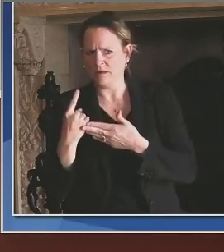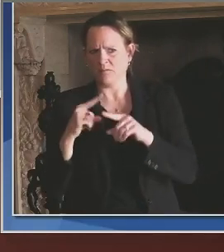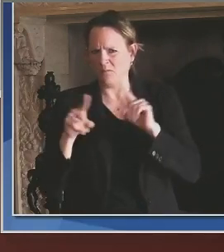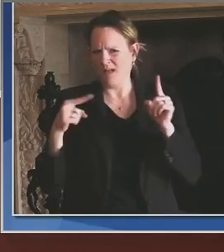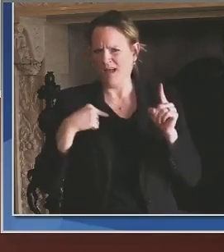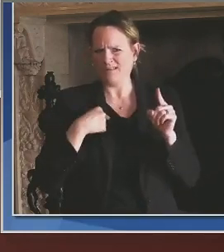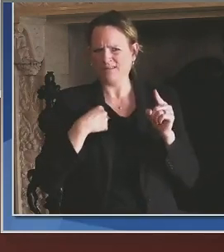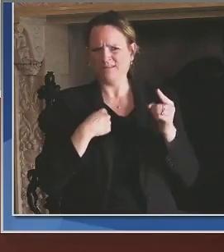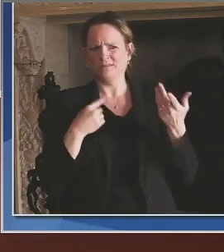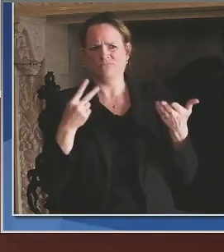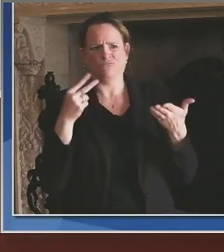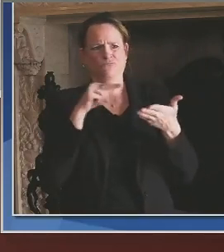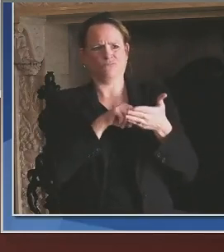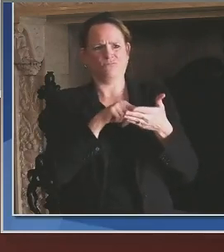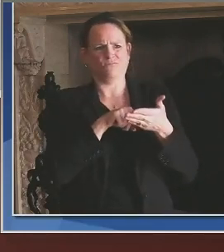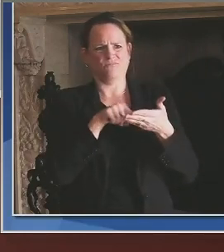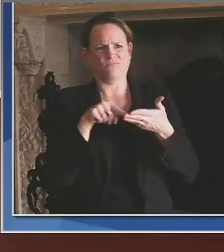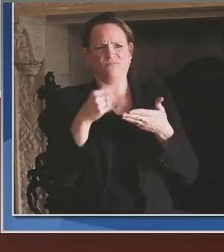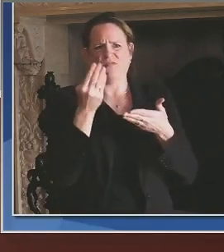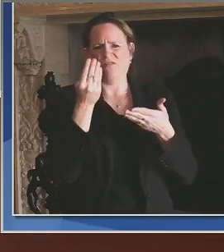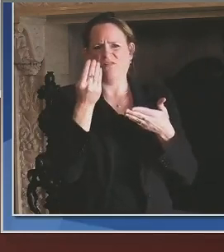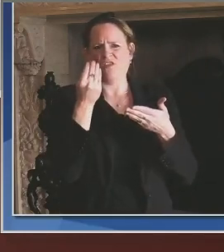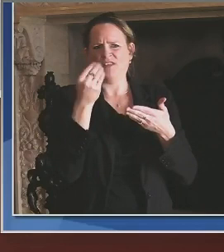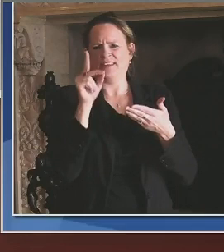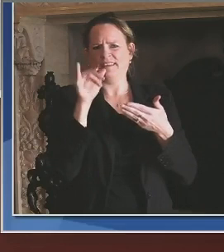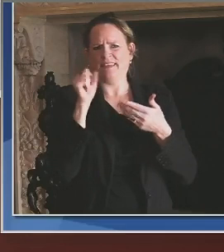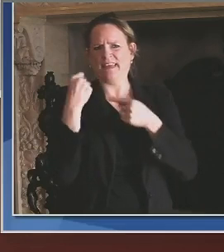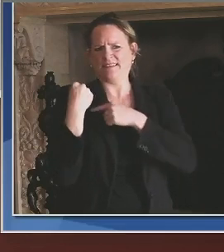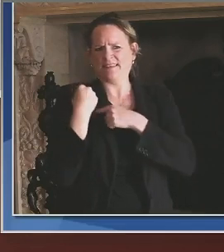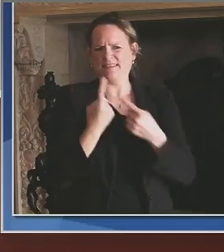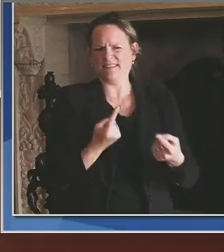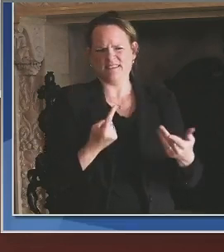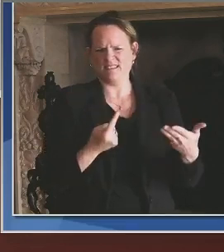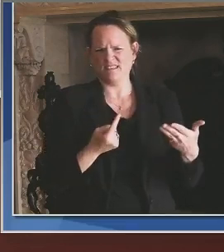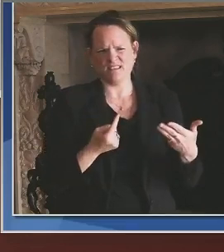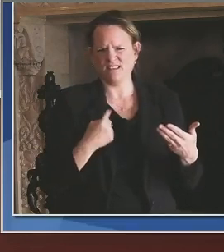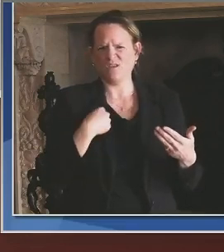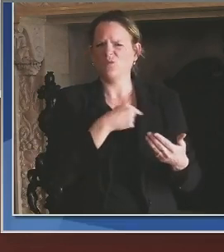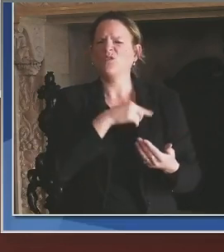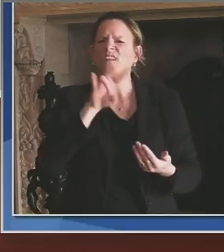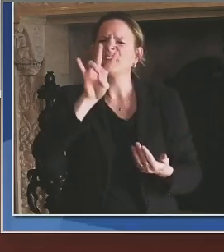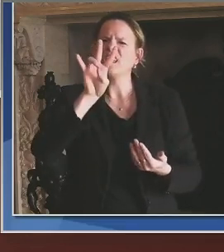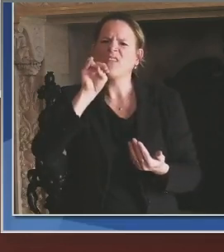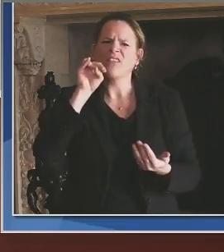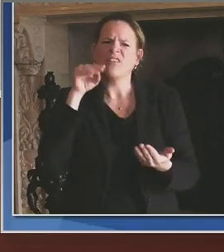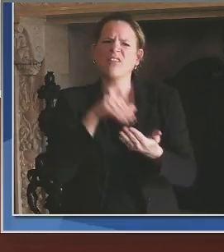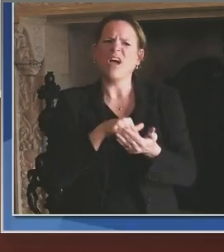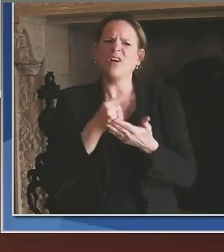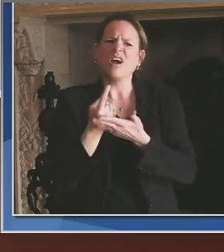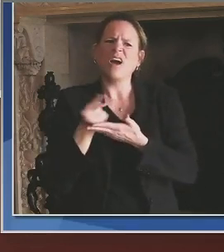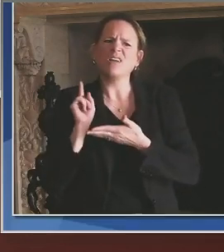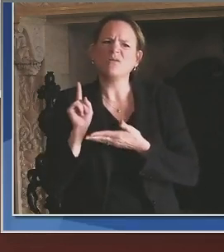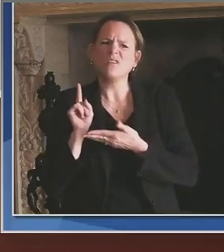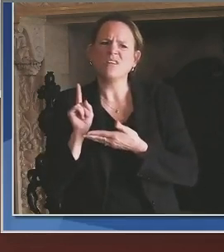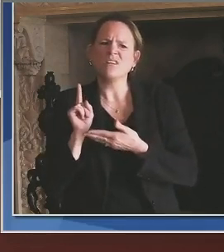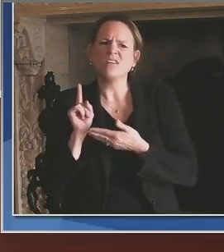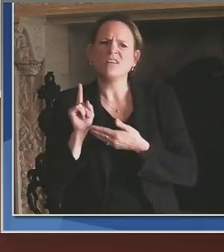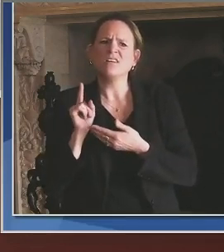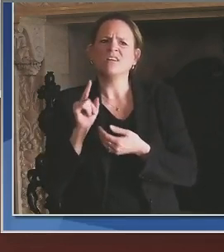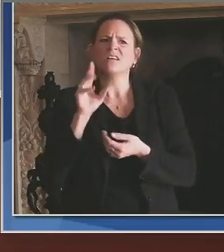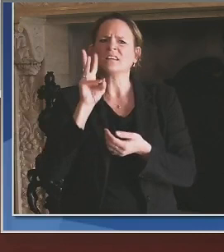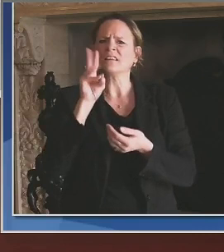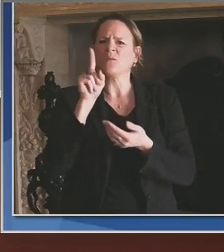reported, it looks like we had 70,000 last week and 61,000 the week before, nowhere close really to